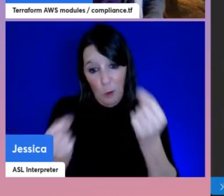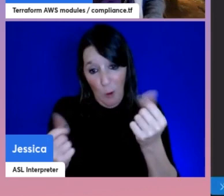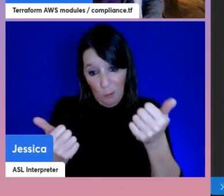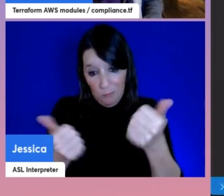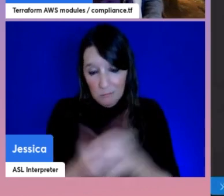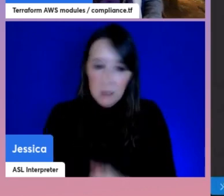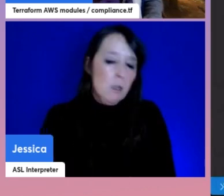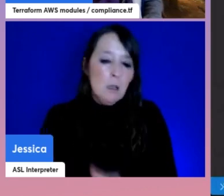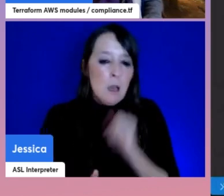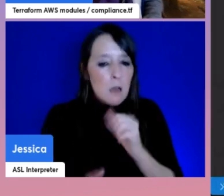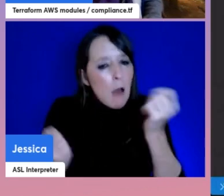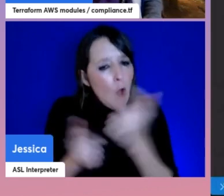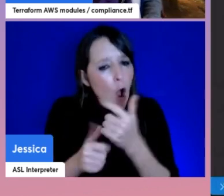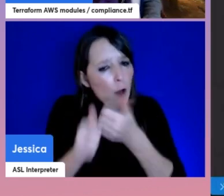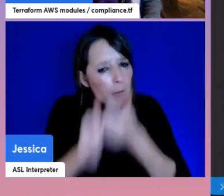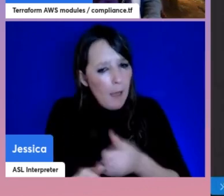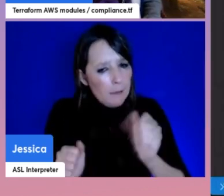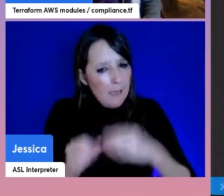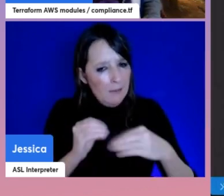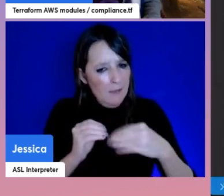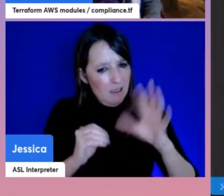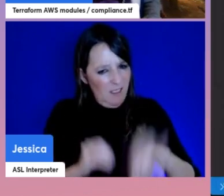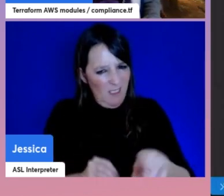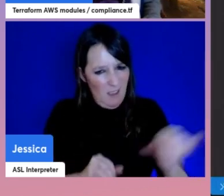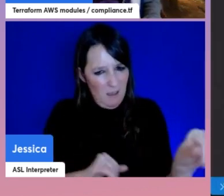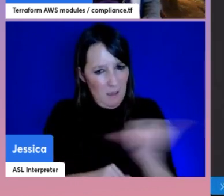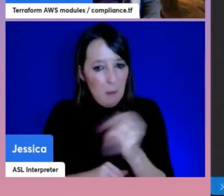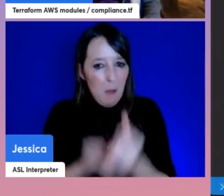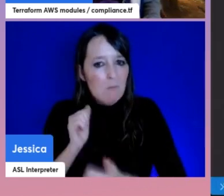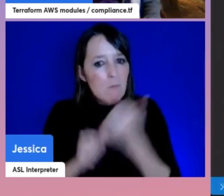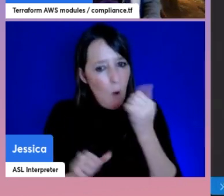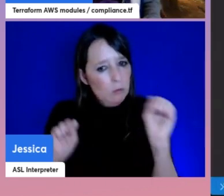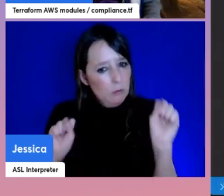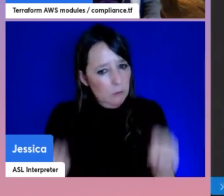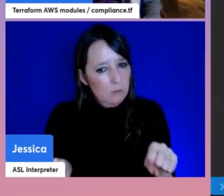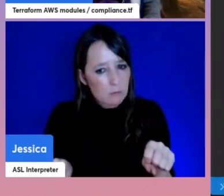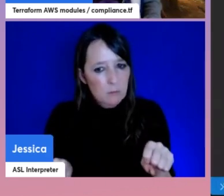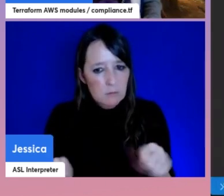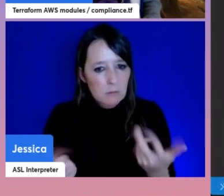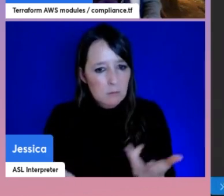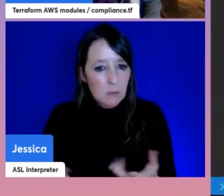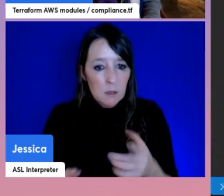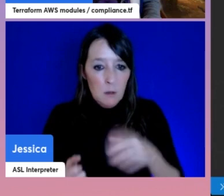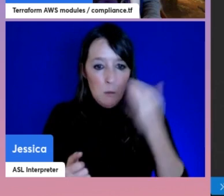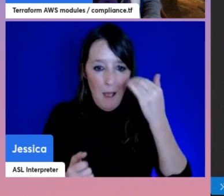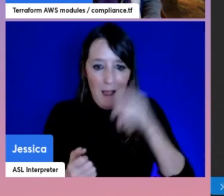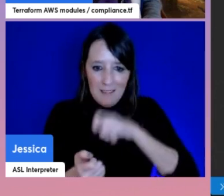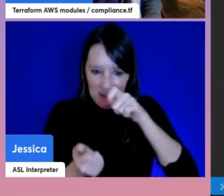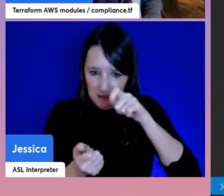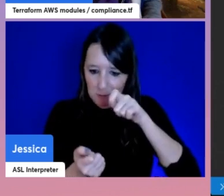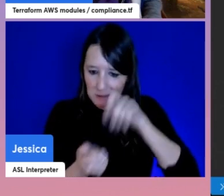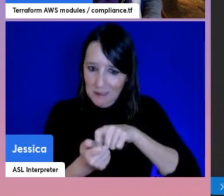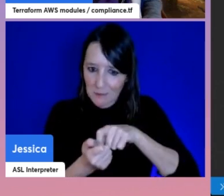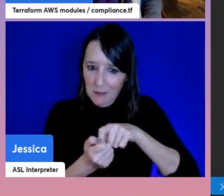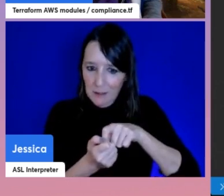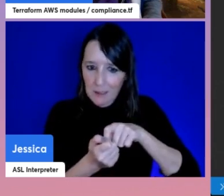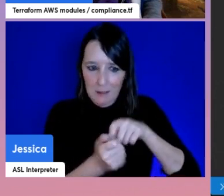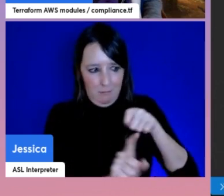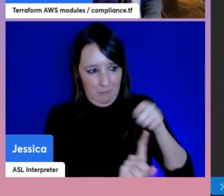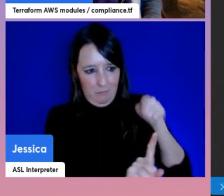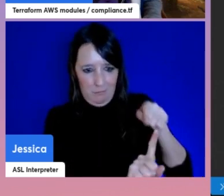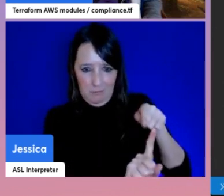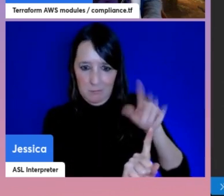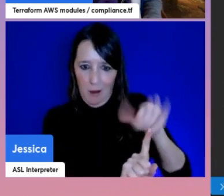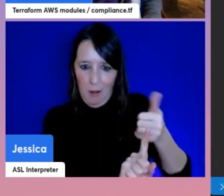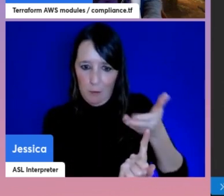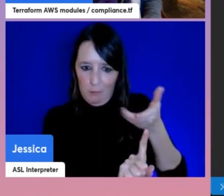fixed like this, but very large part of it can be fixed simply by specifying another source. So on